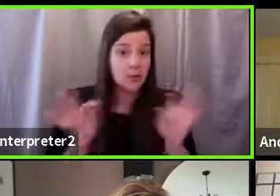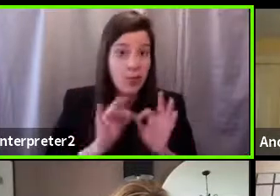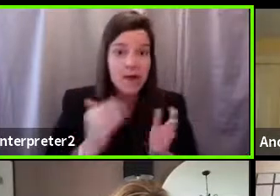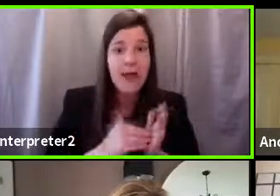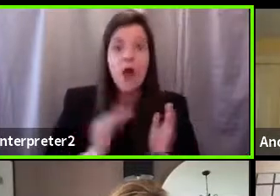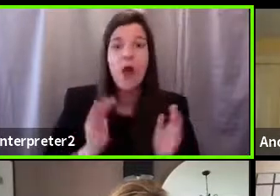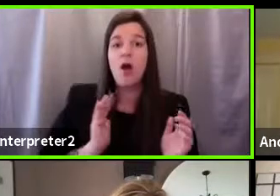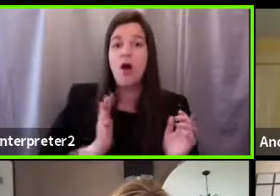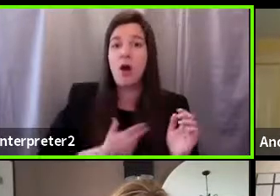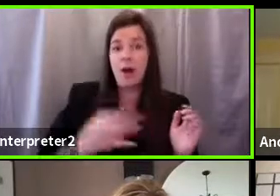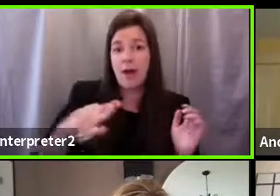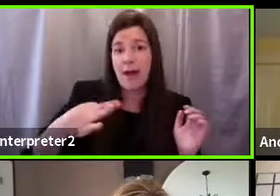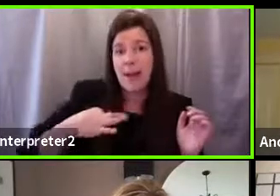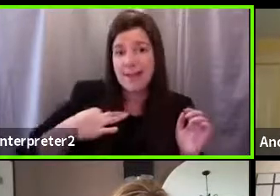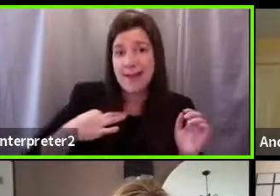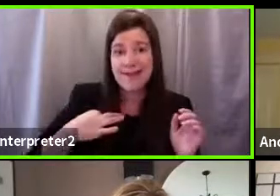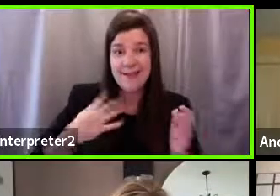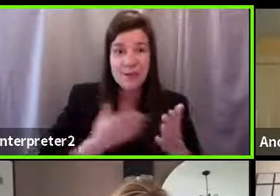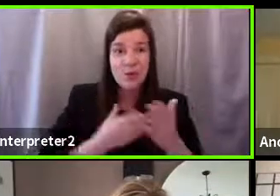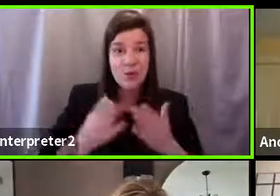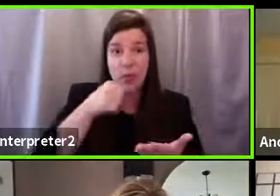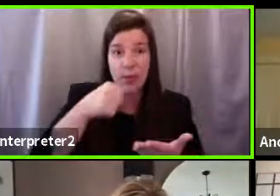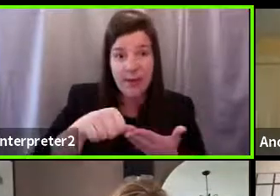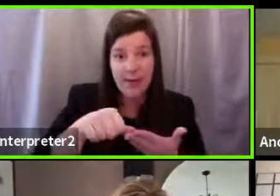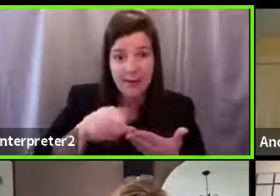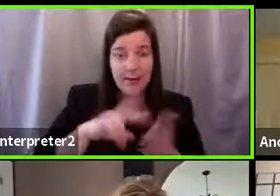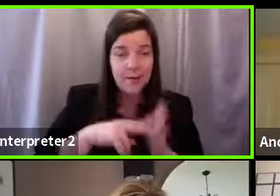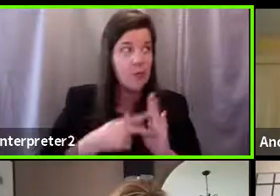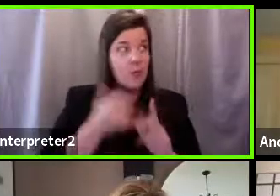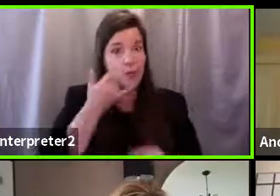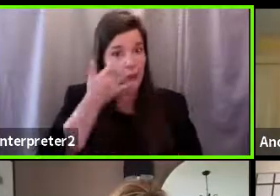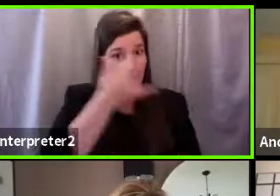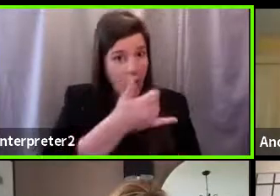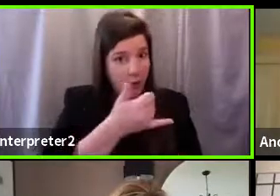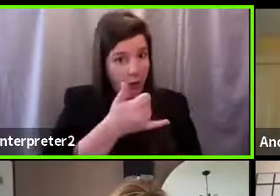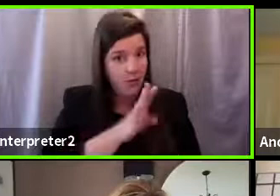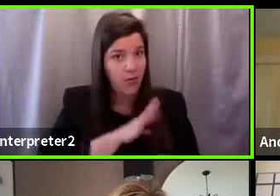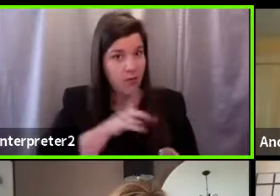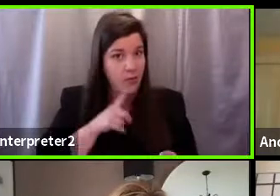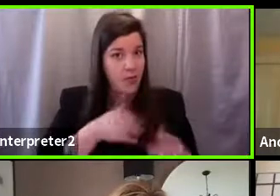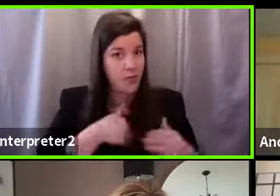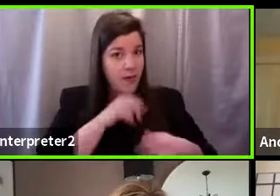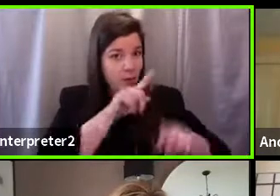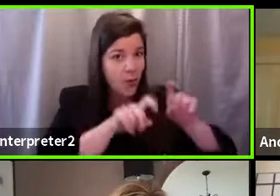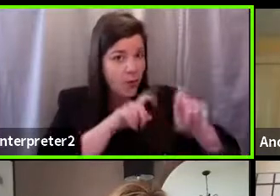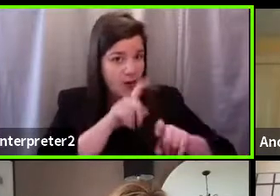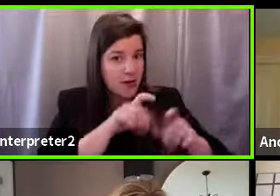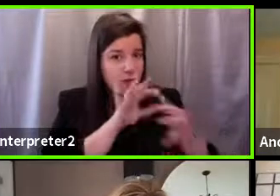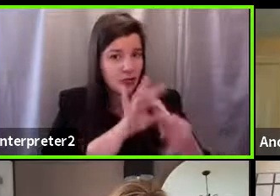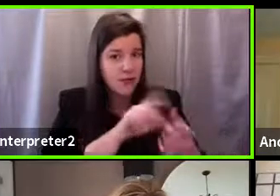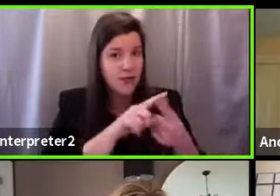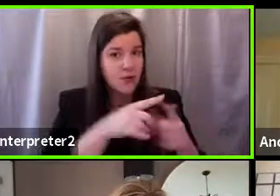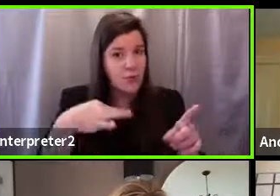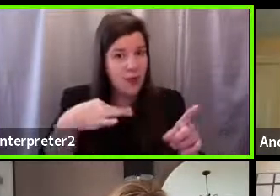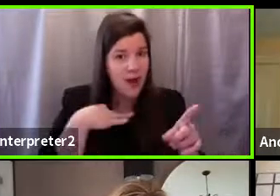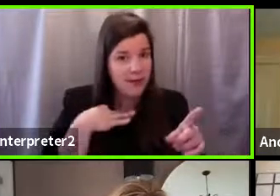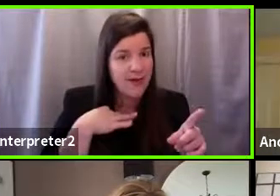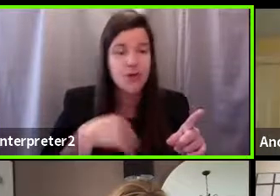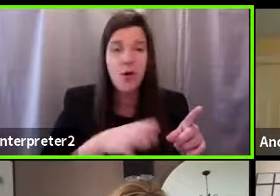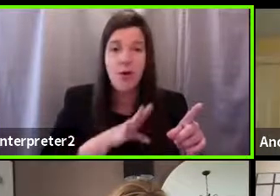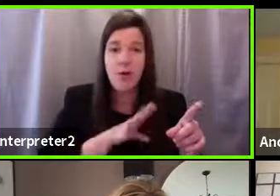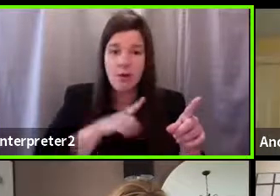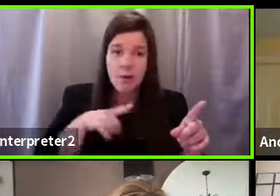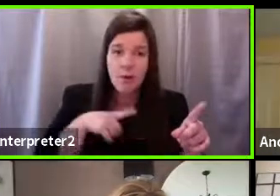board in the mail, which means we have to call the board when we've got questions about our applications. The board spends a lot